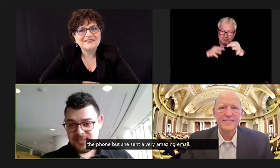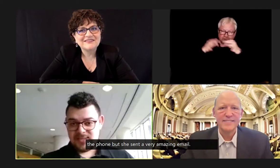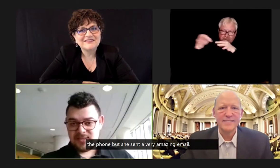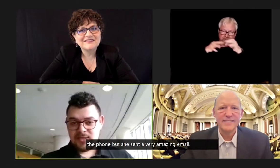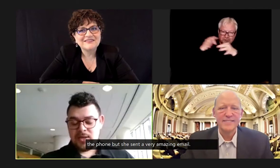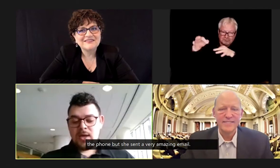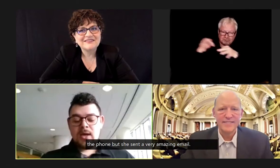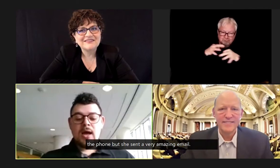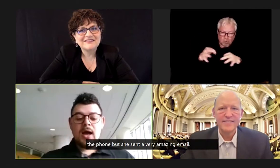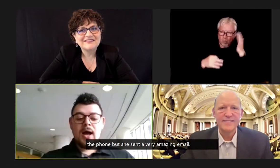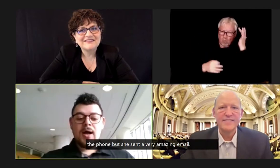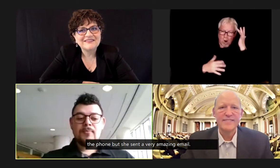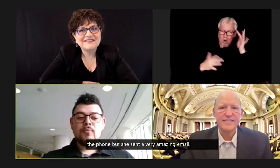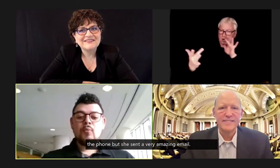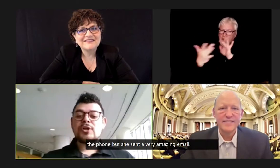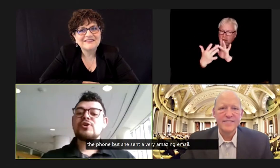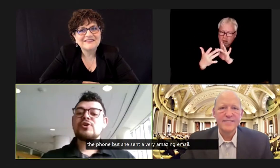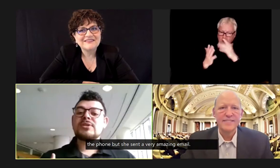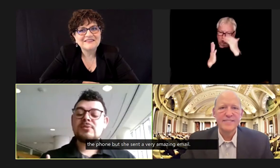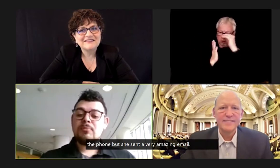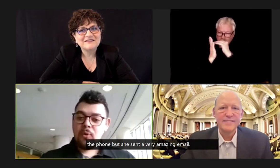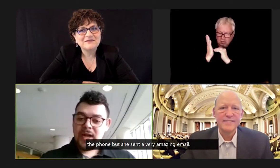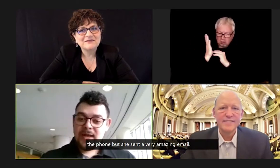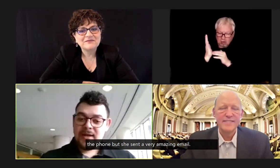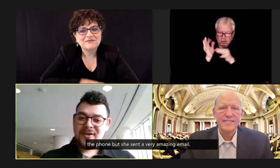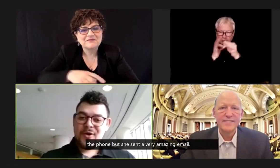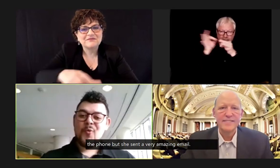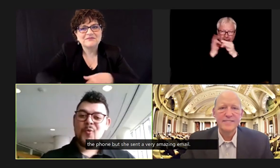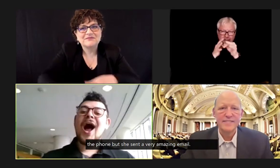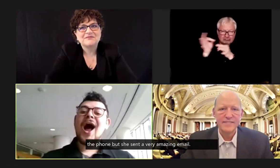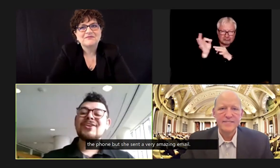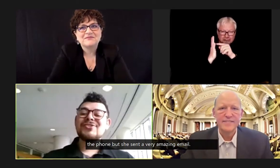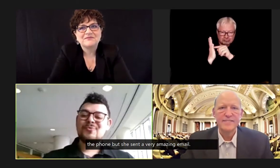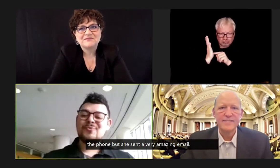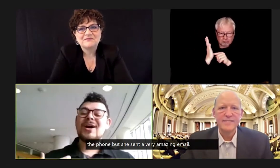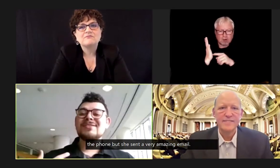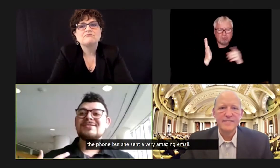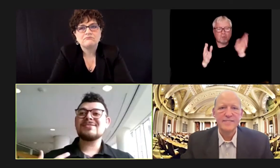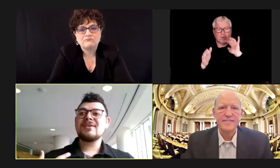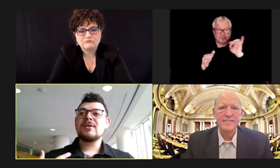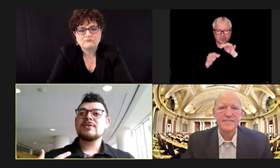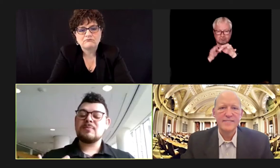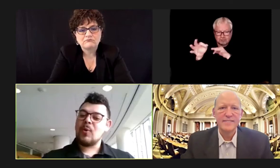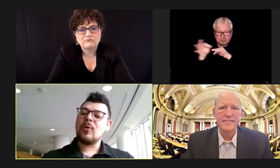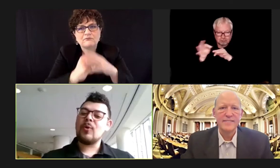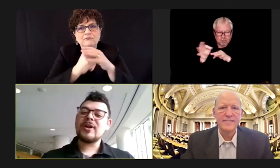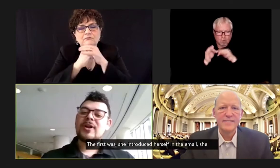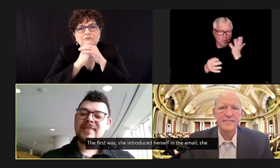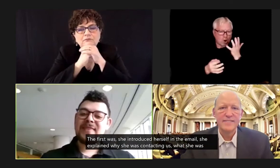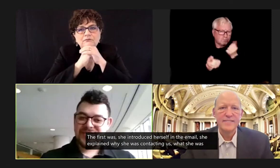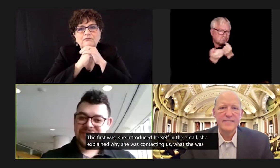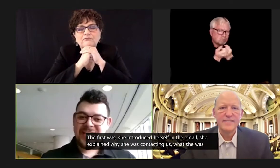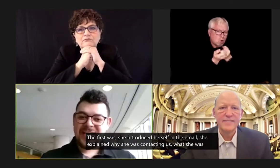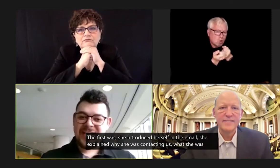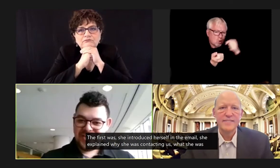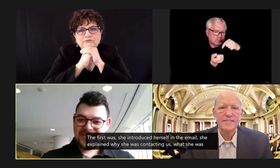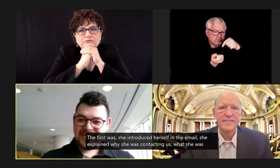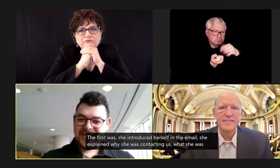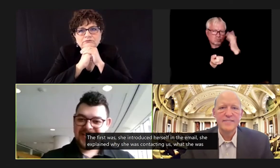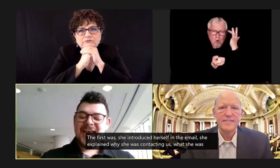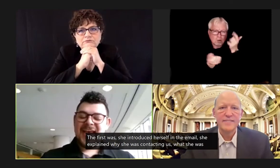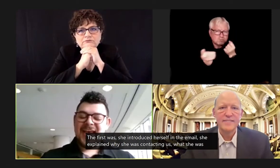us, what she was supporting, why she was supporting that